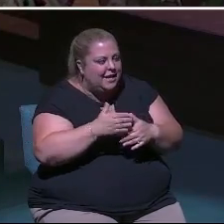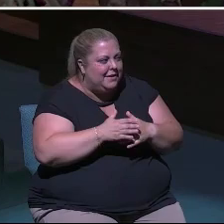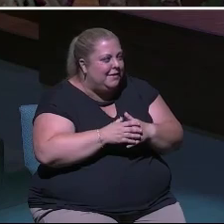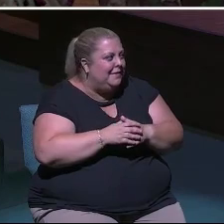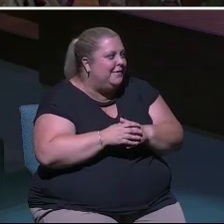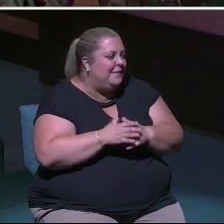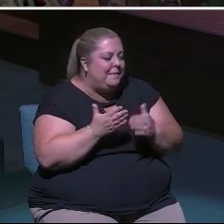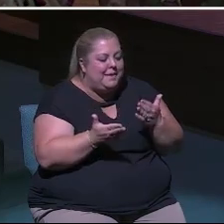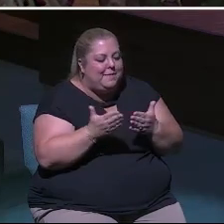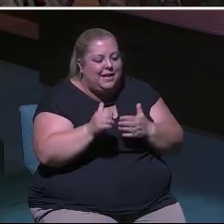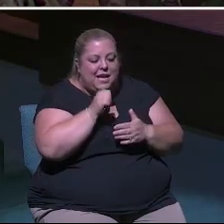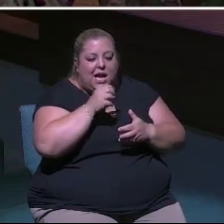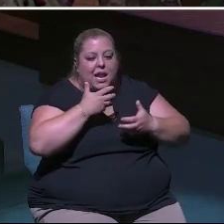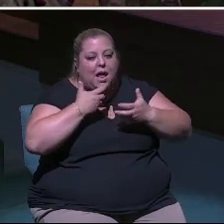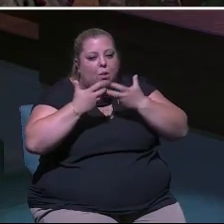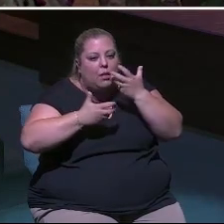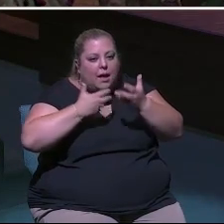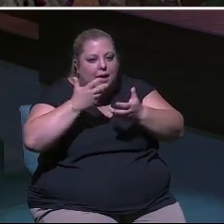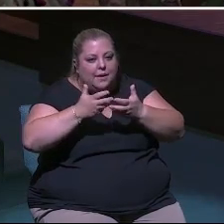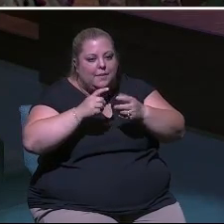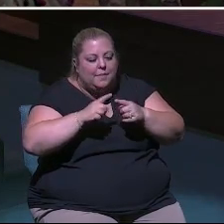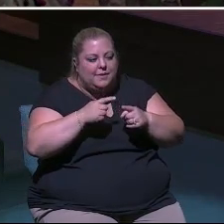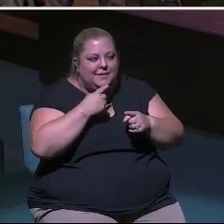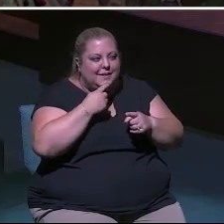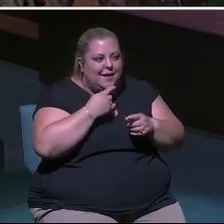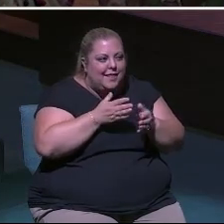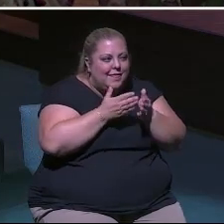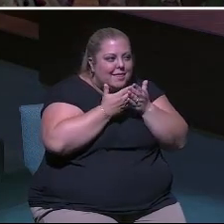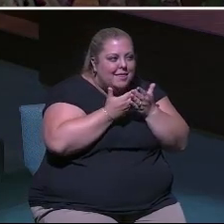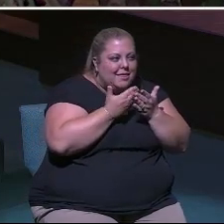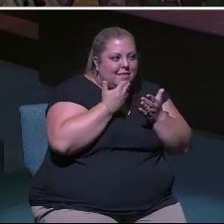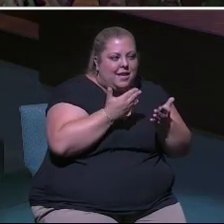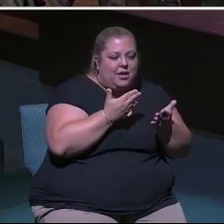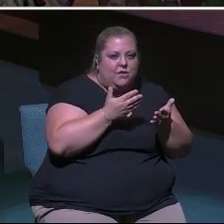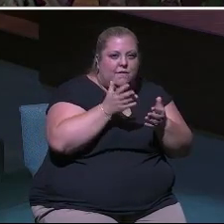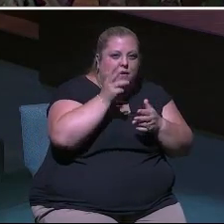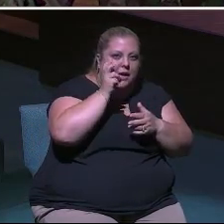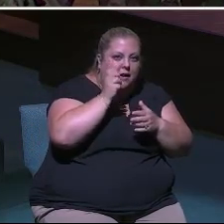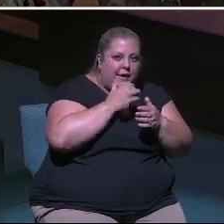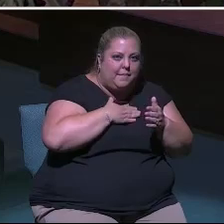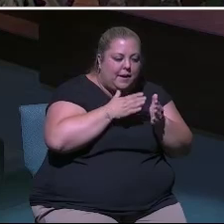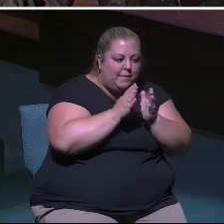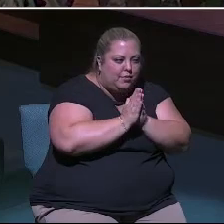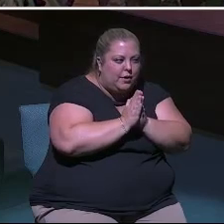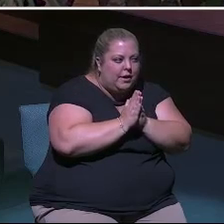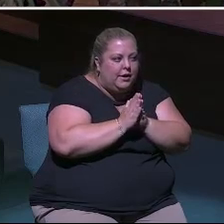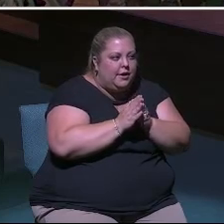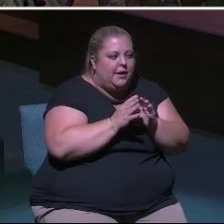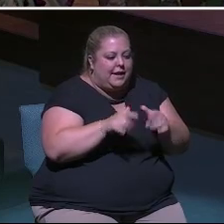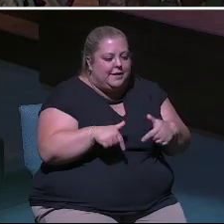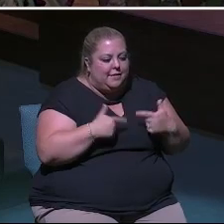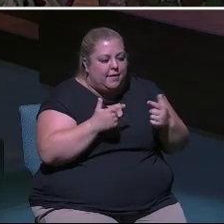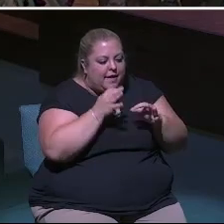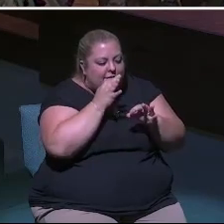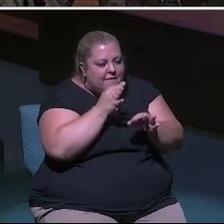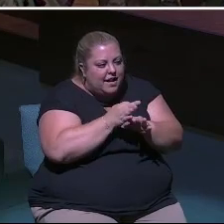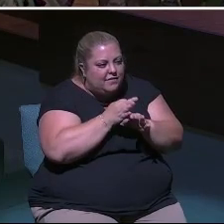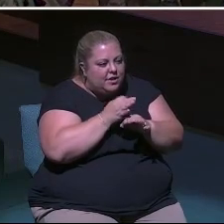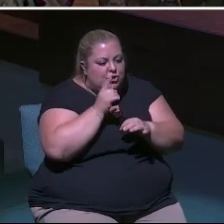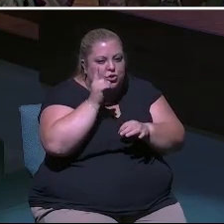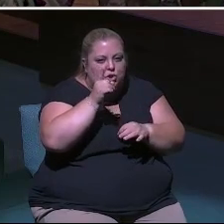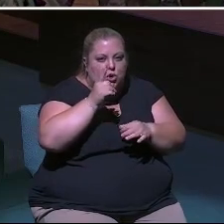think you're nuts. Father, I thank you that you hear my prayer. And Lord, help me to live my life faithfully to you, and help me to honor you in